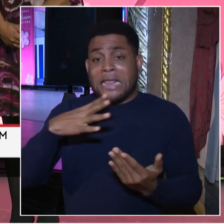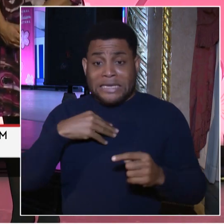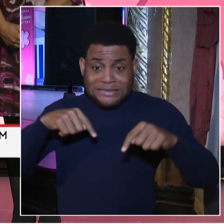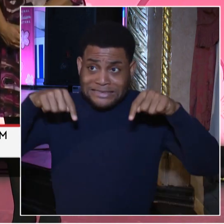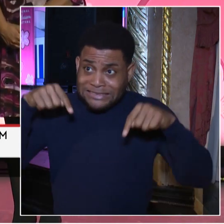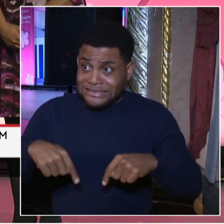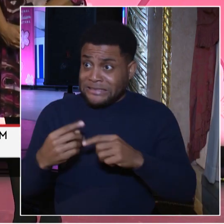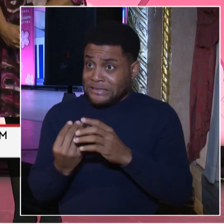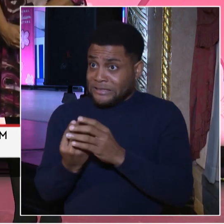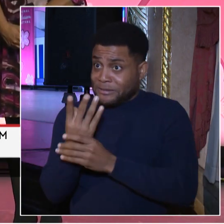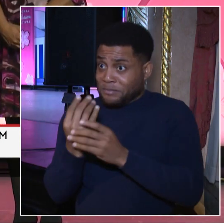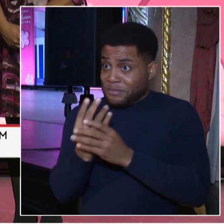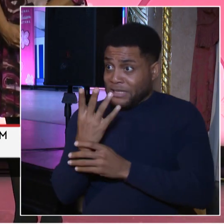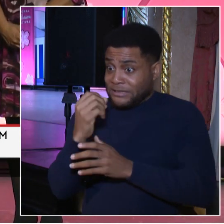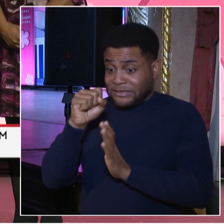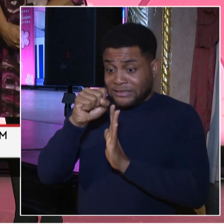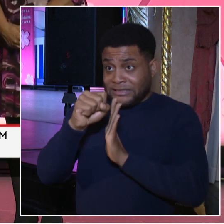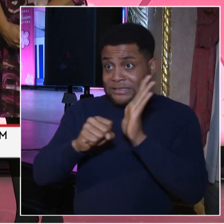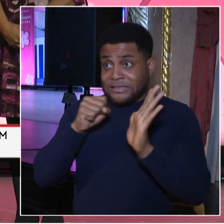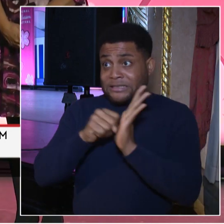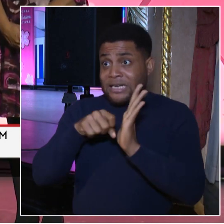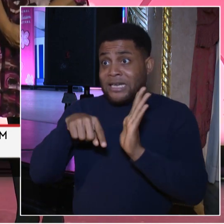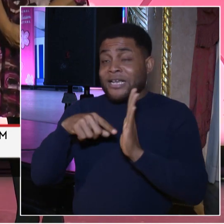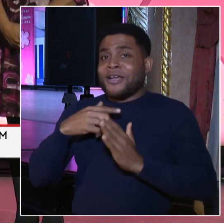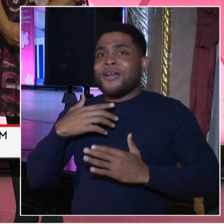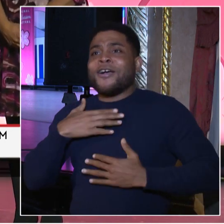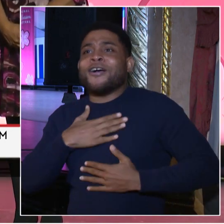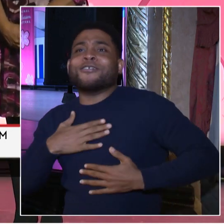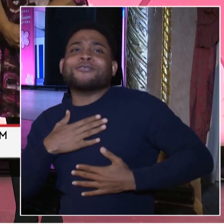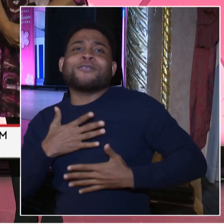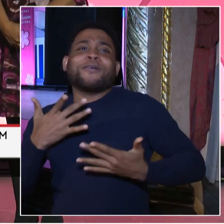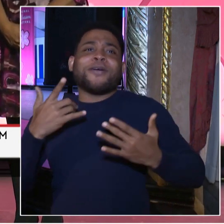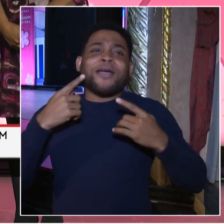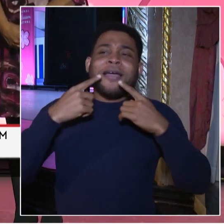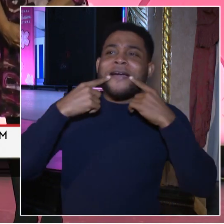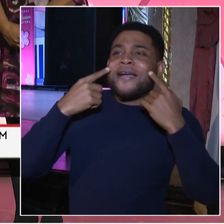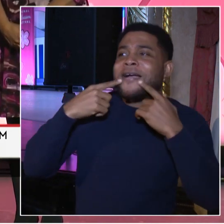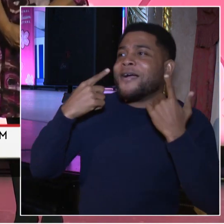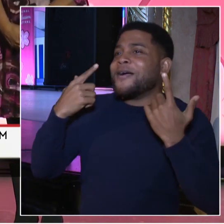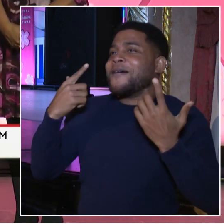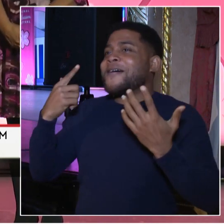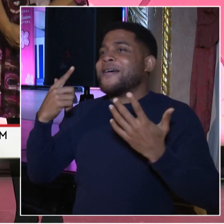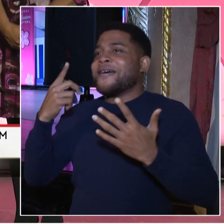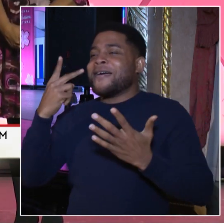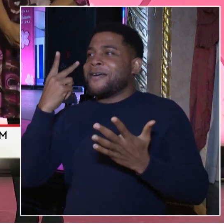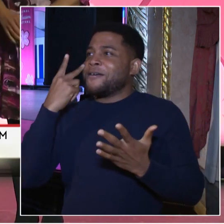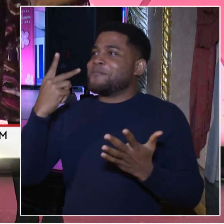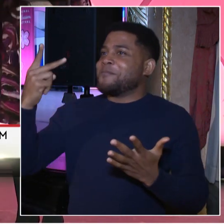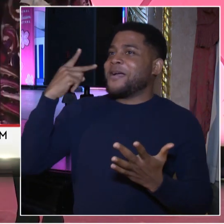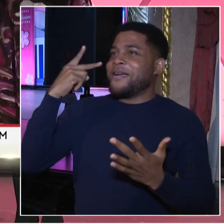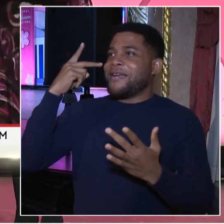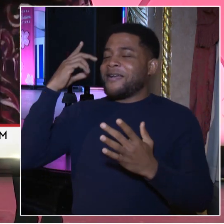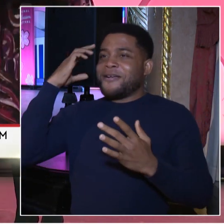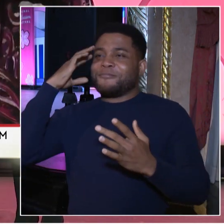joy, laughter, and precious moments with your loved ones. So thank you very much.